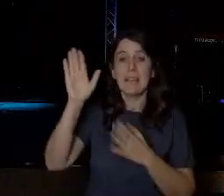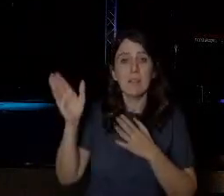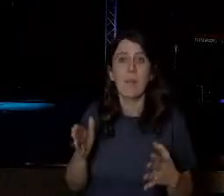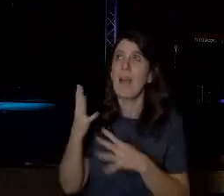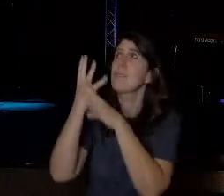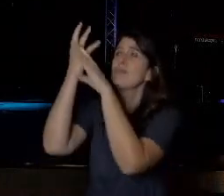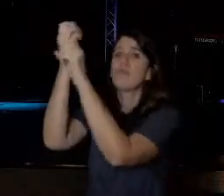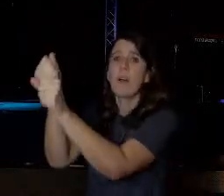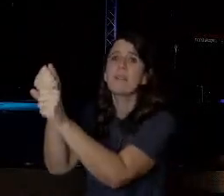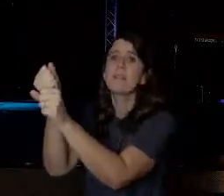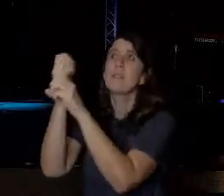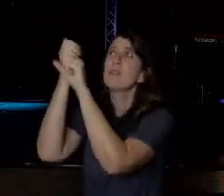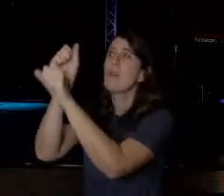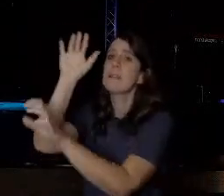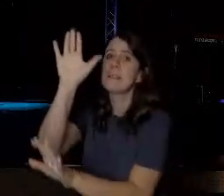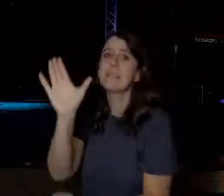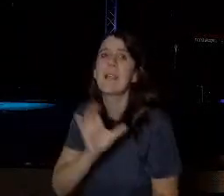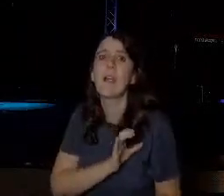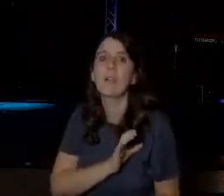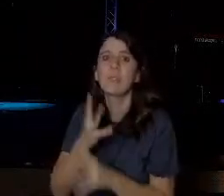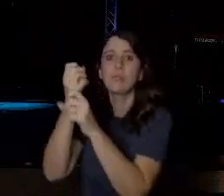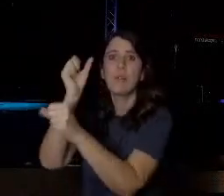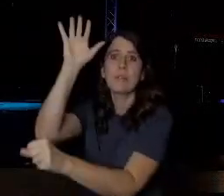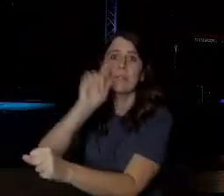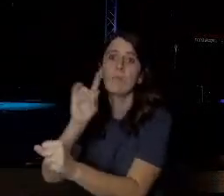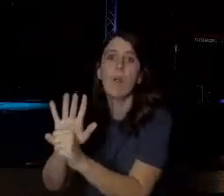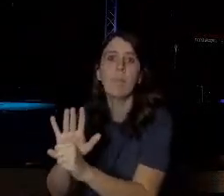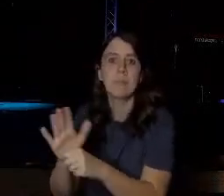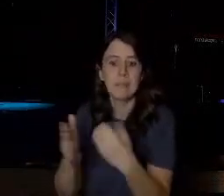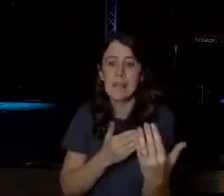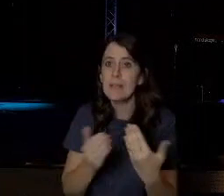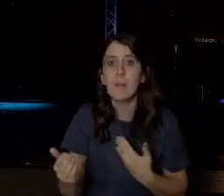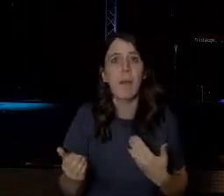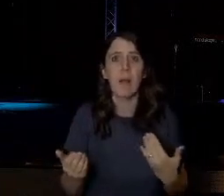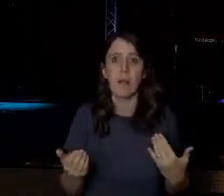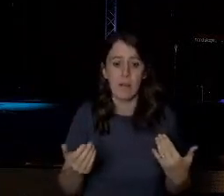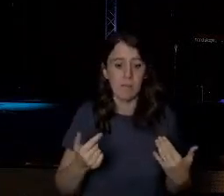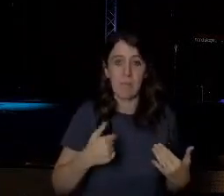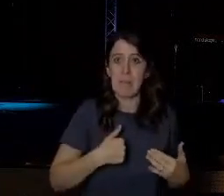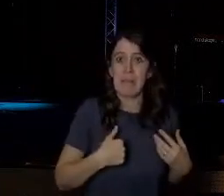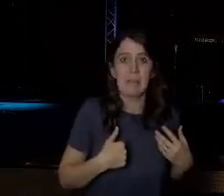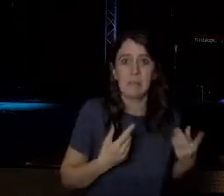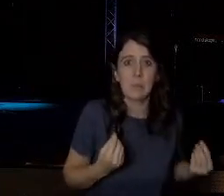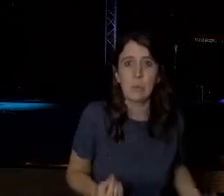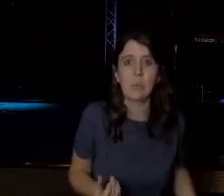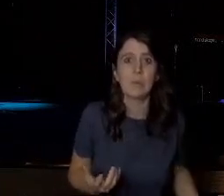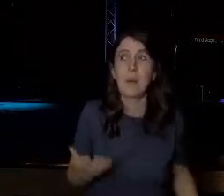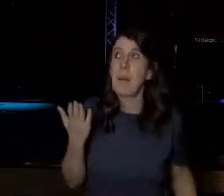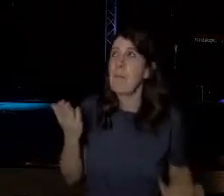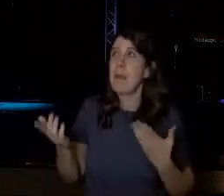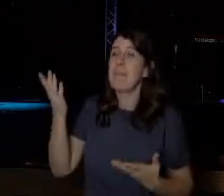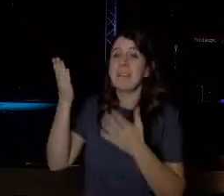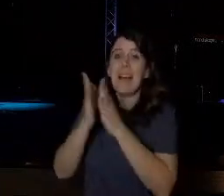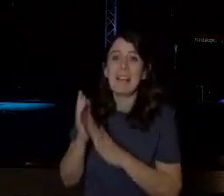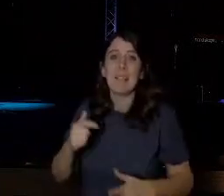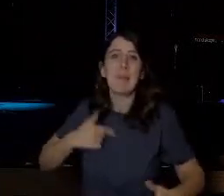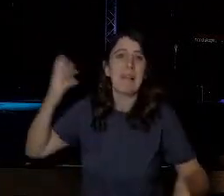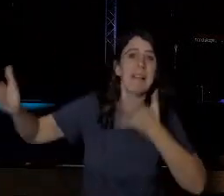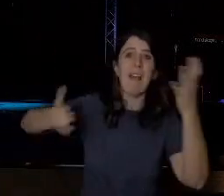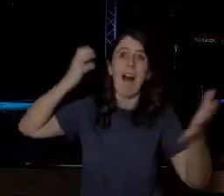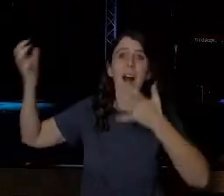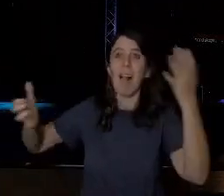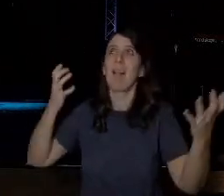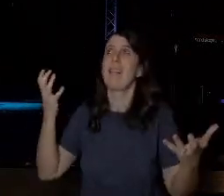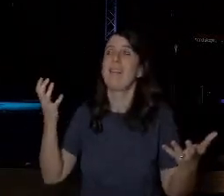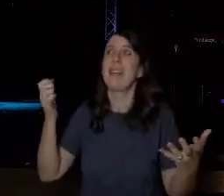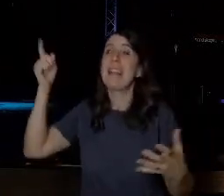God is who he says he is and he'll do what he says he'll do. It doesn't matter what I bring to the table because it might just be he's asking me to yell really loud on the 7th time around and he's going to